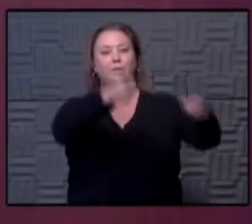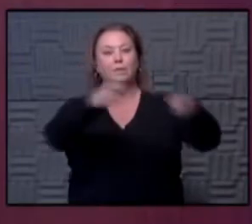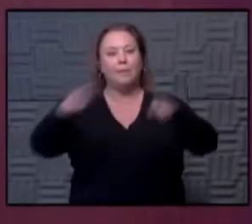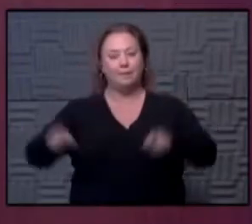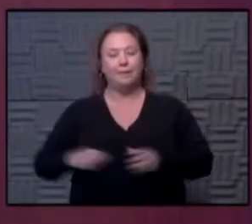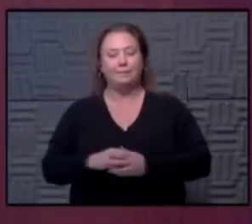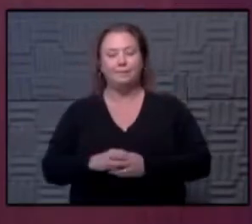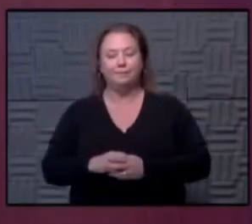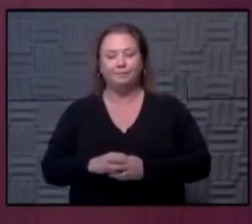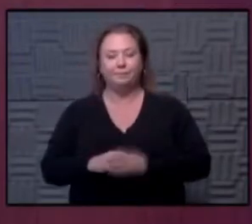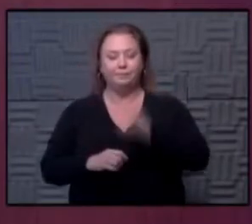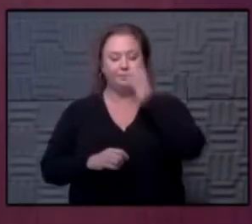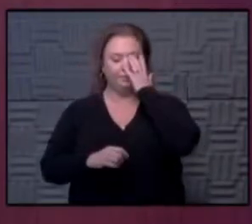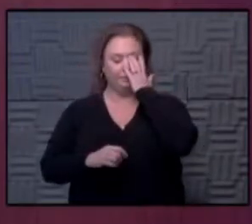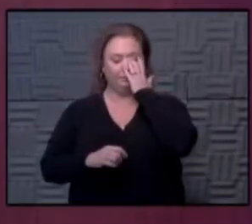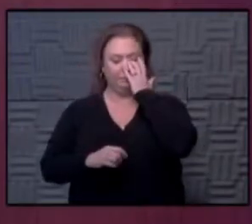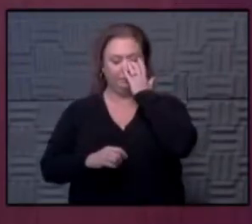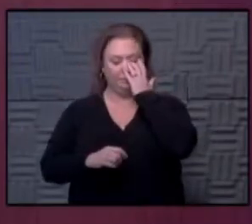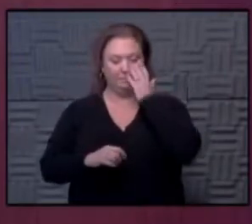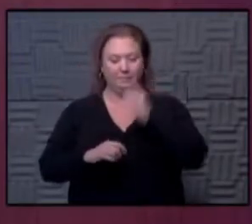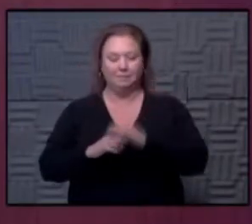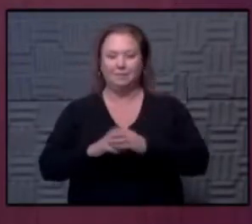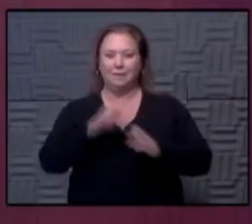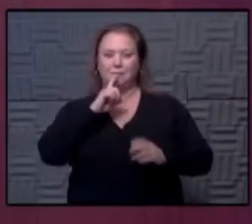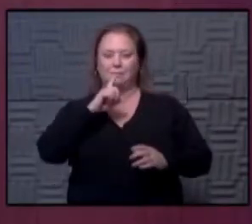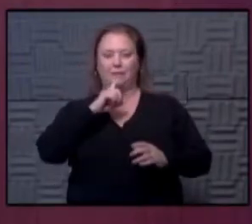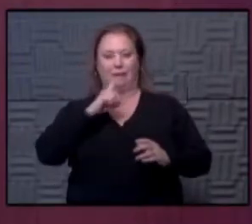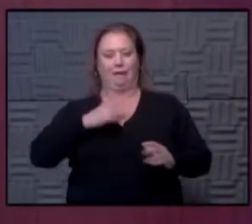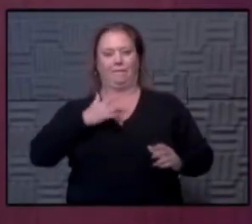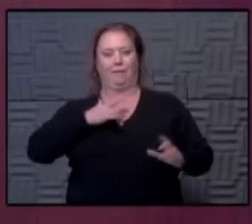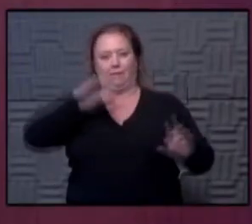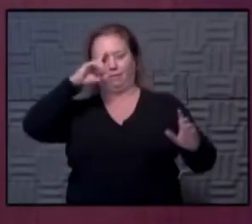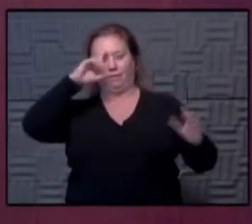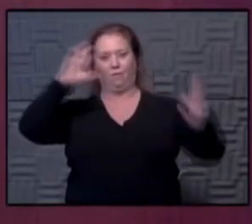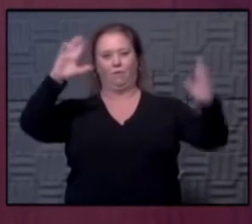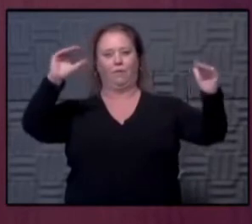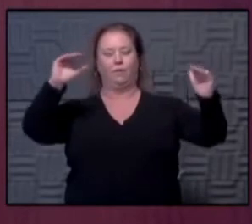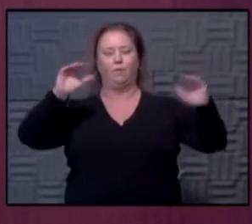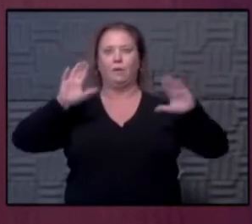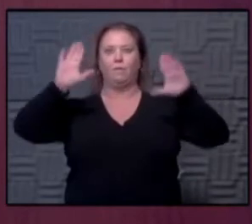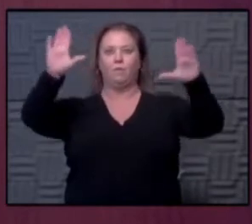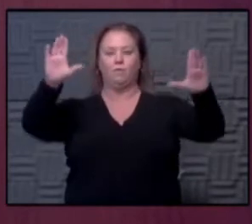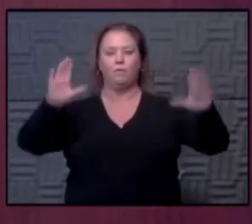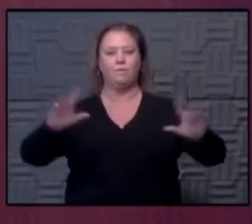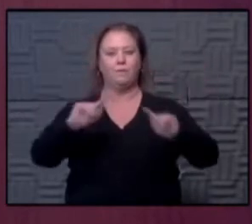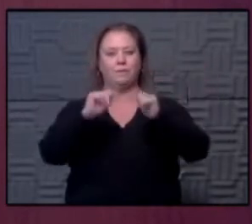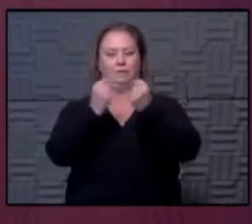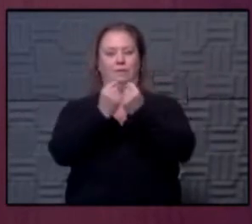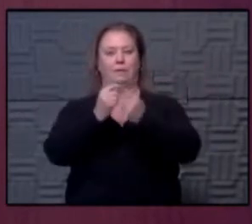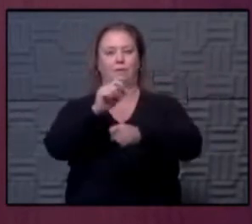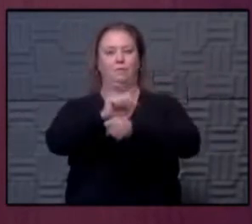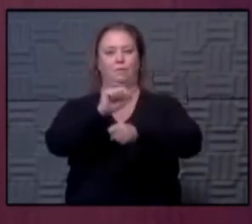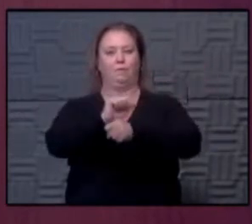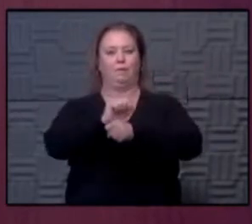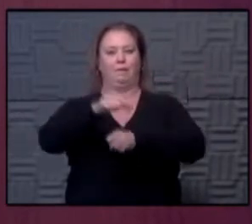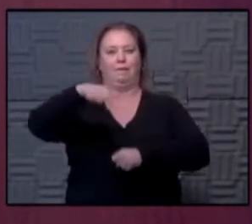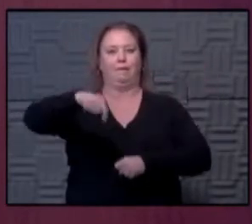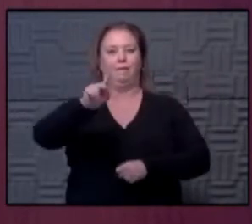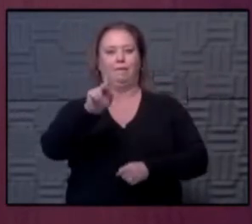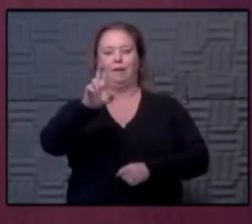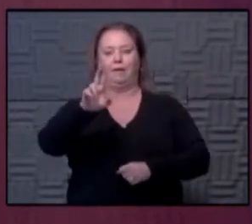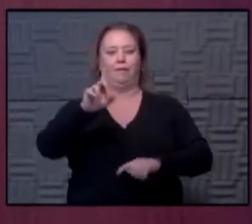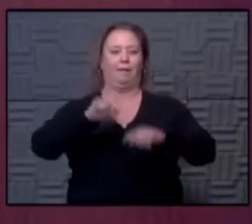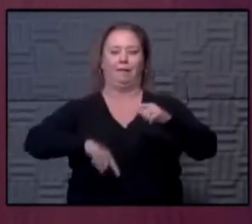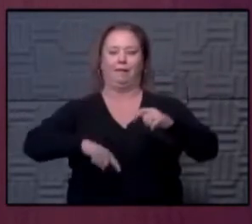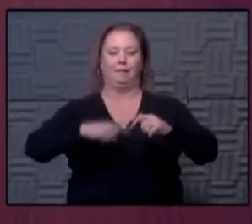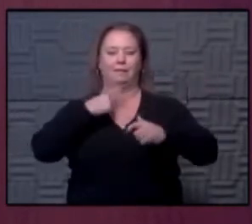Yeah, hopeful, and it's been so much fun because there's just a great team working on this here, and wouldn't even try to list all of them